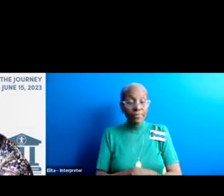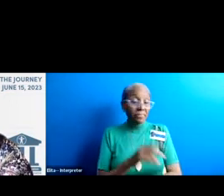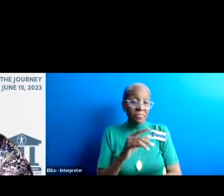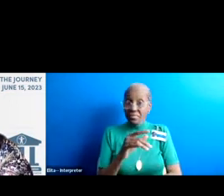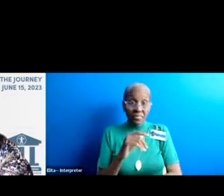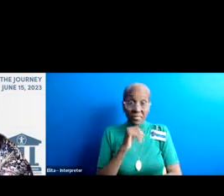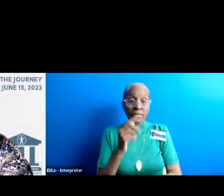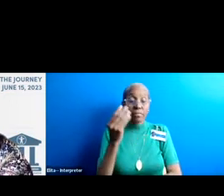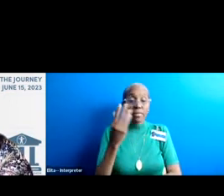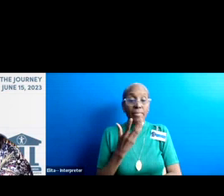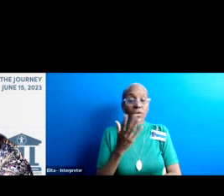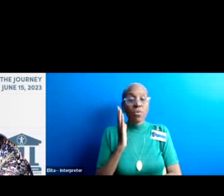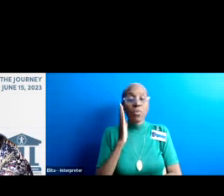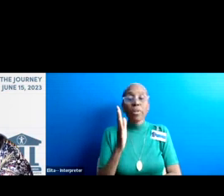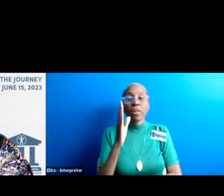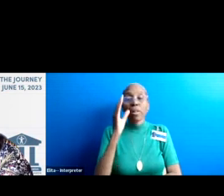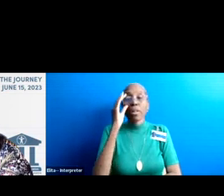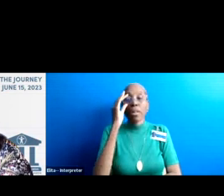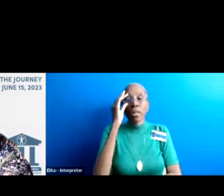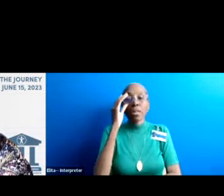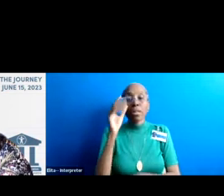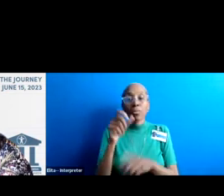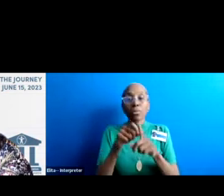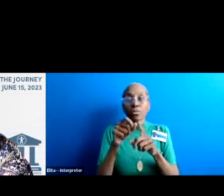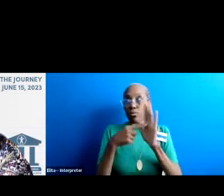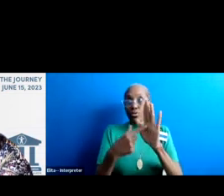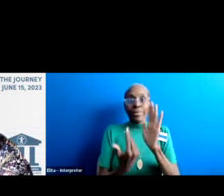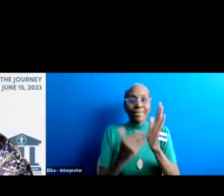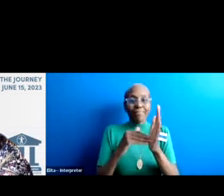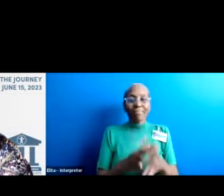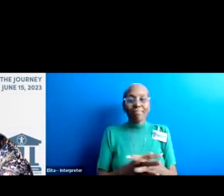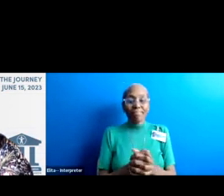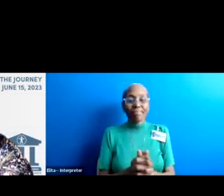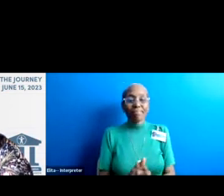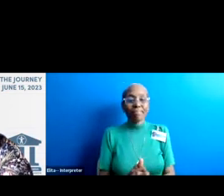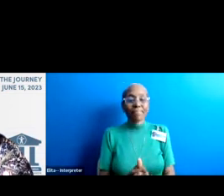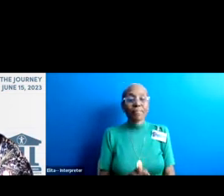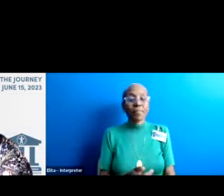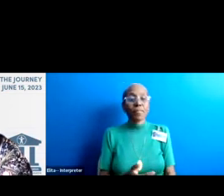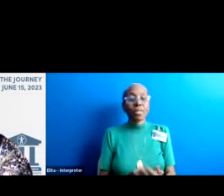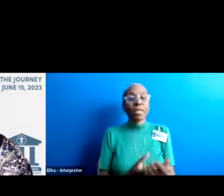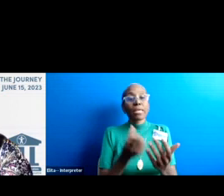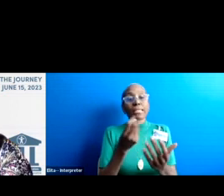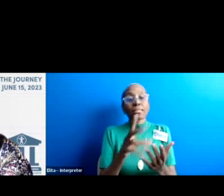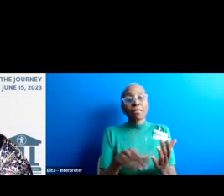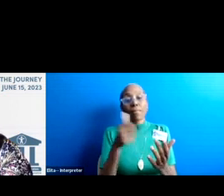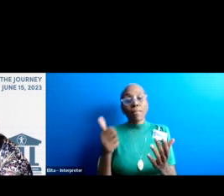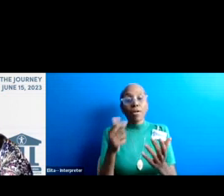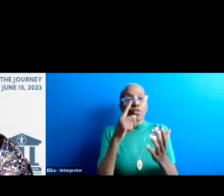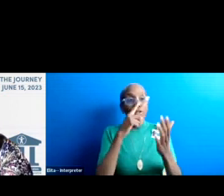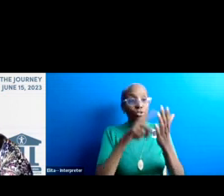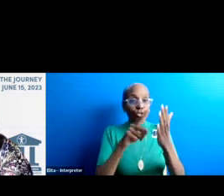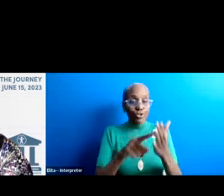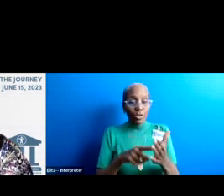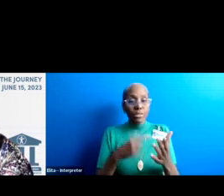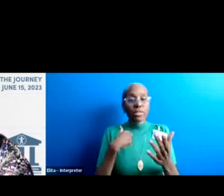did not, let me know and I will show that again. All right, so a couple of the other checkers